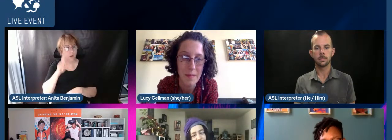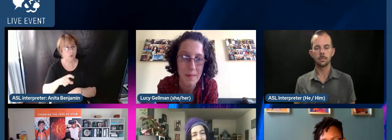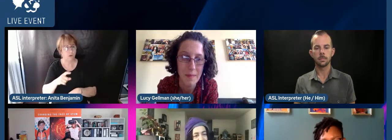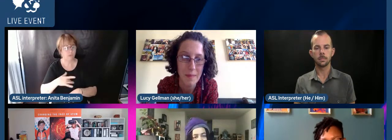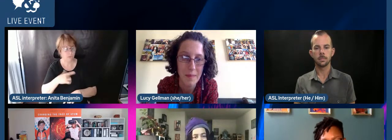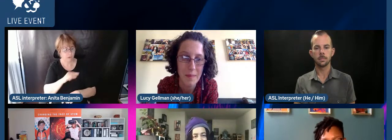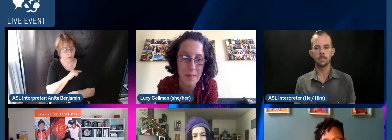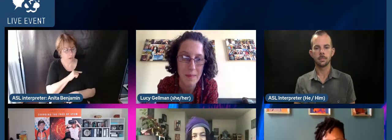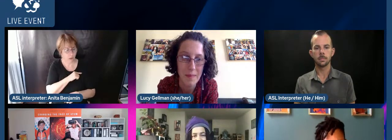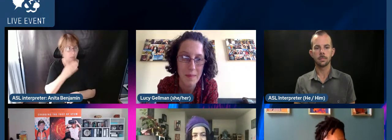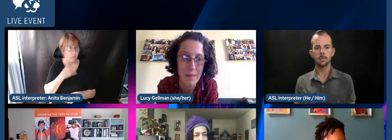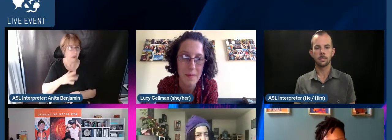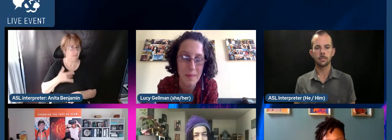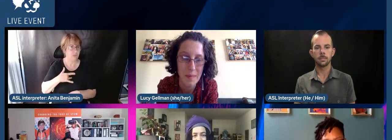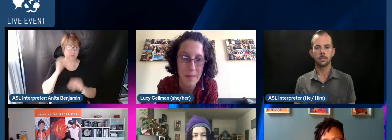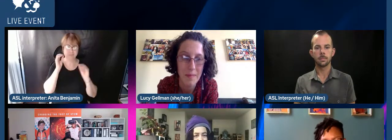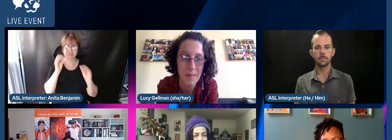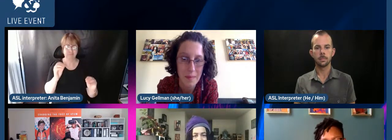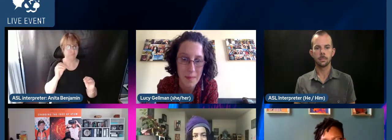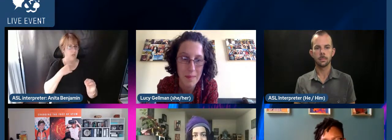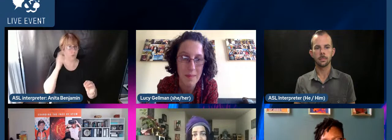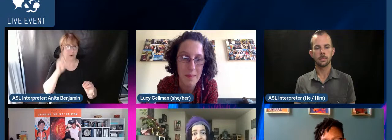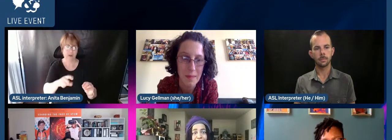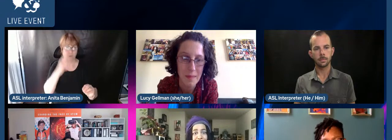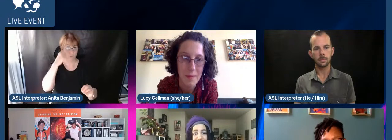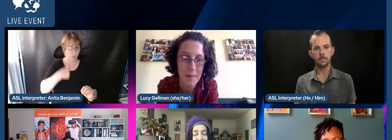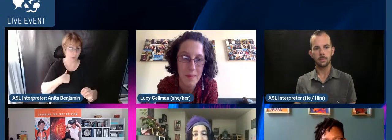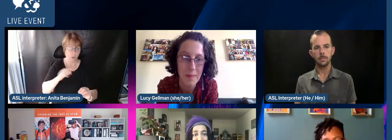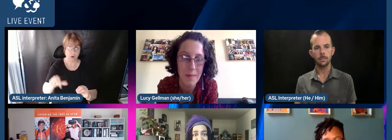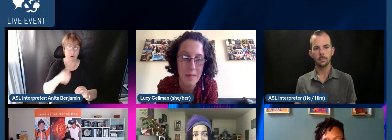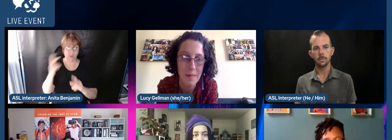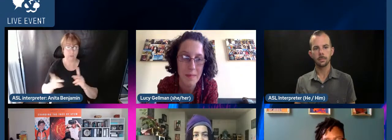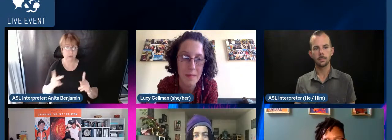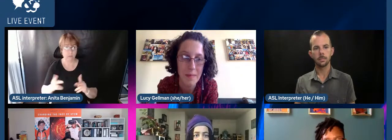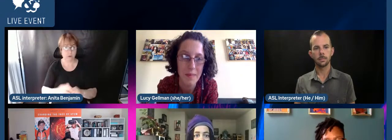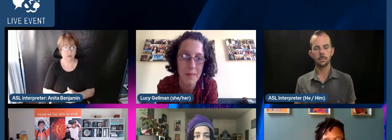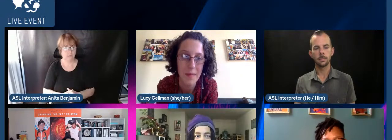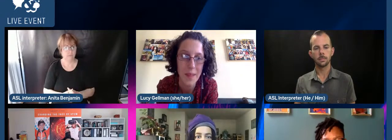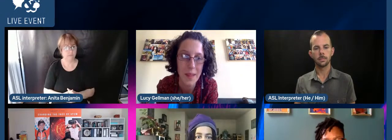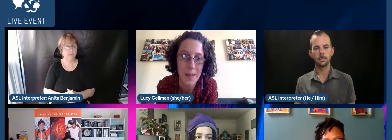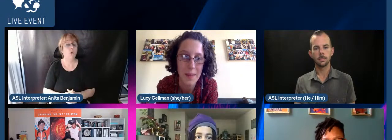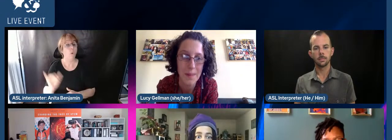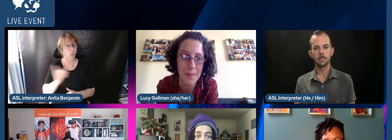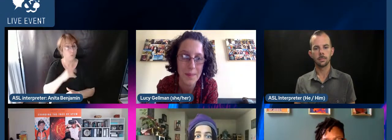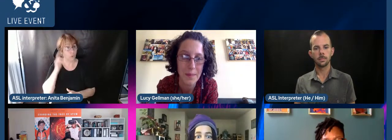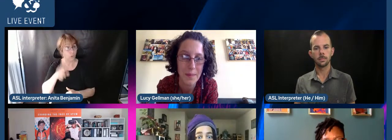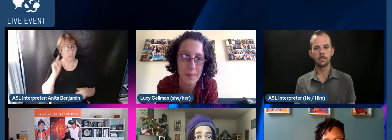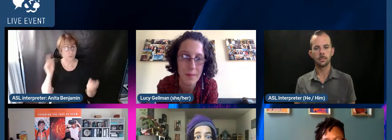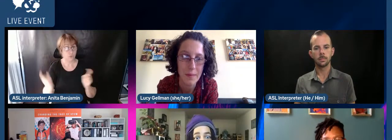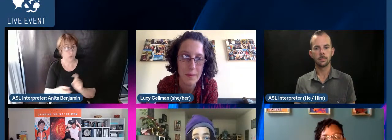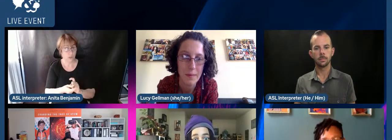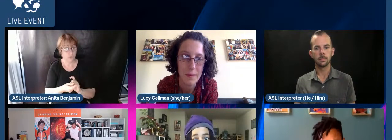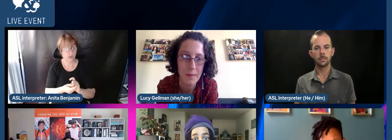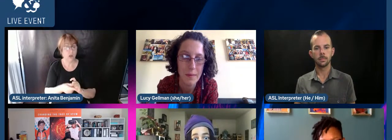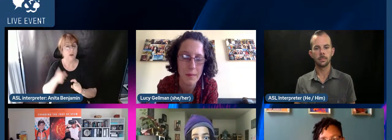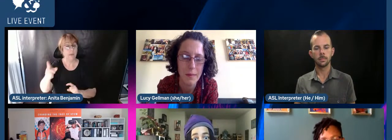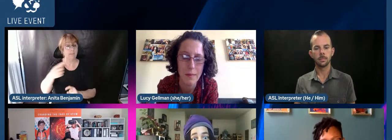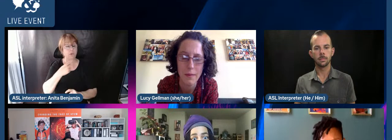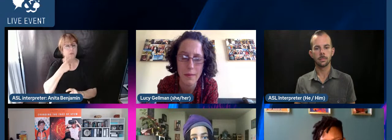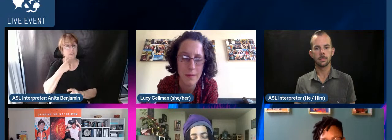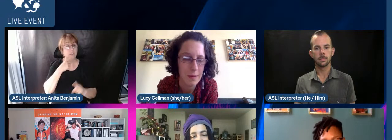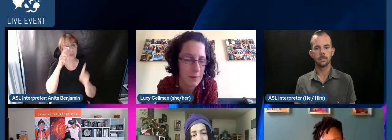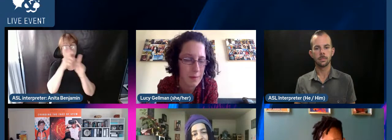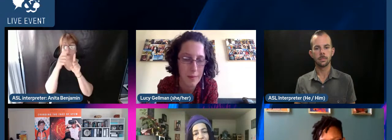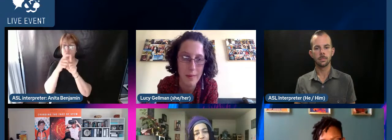don't have to have bad feelings about myself or anybody else. And maybe I don't even have to change. Maybe you could just say words and teach and change me with